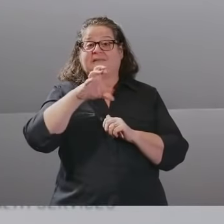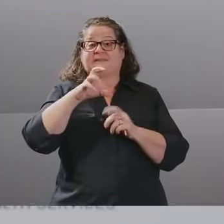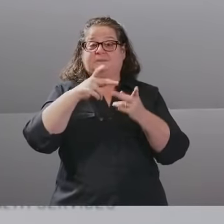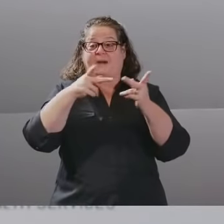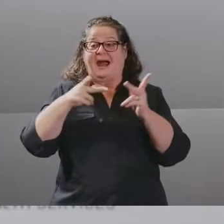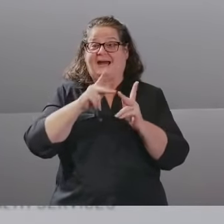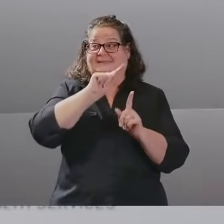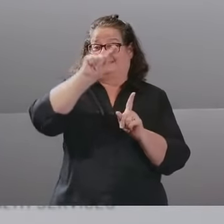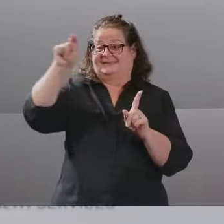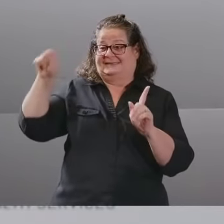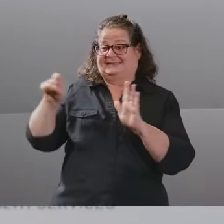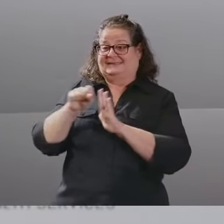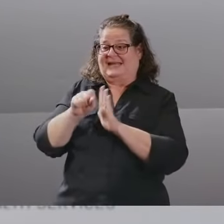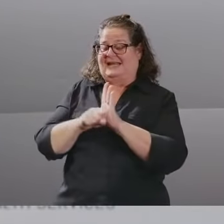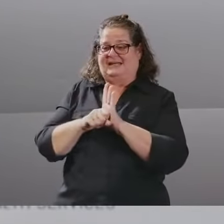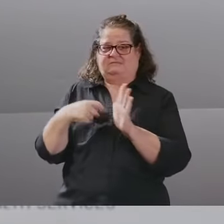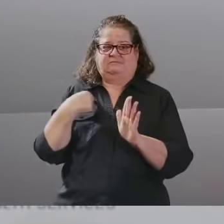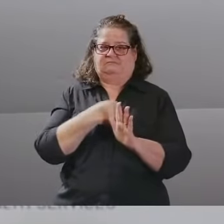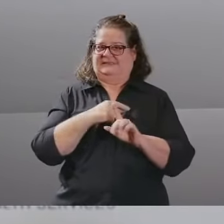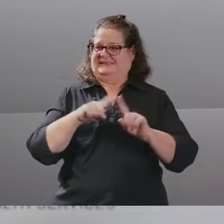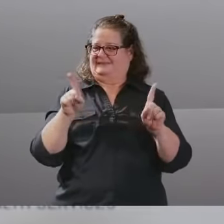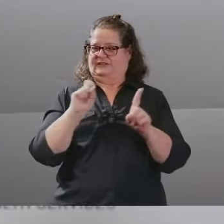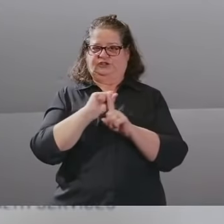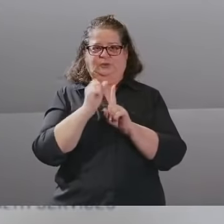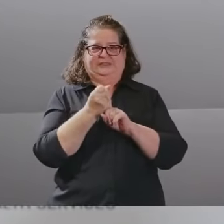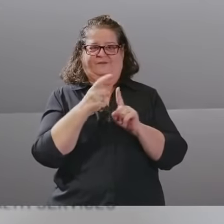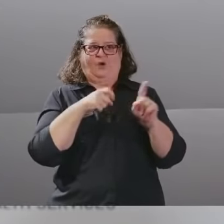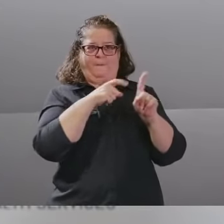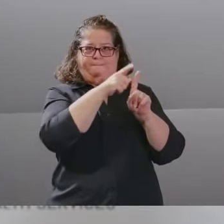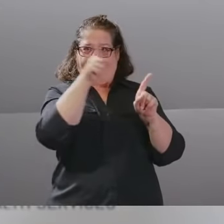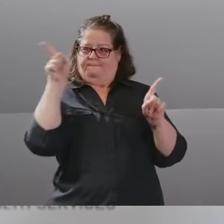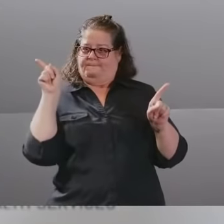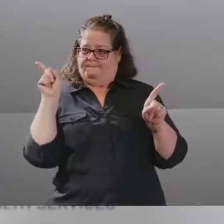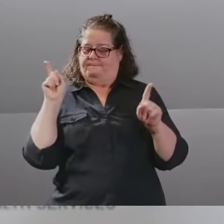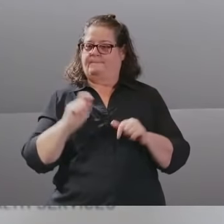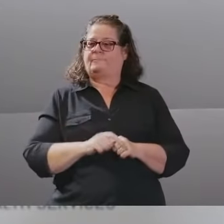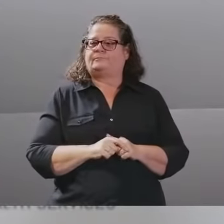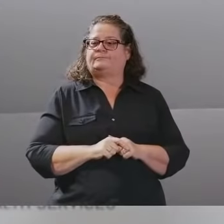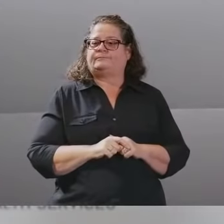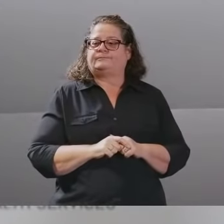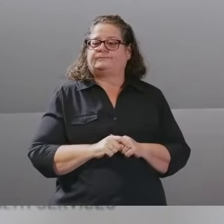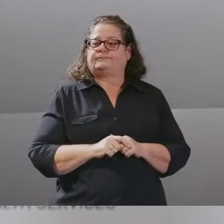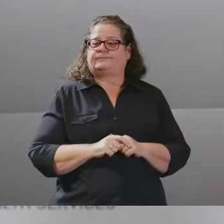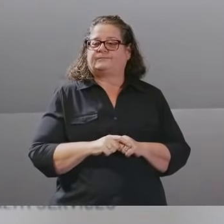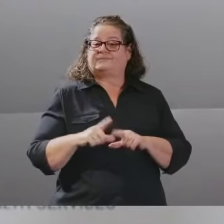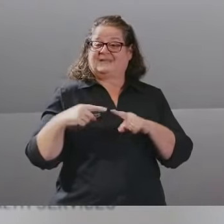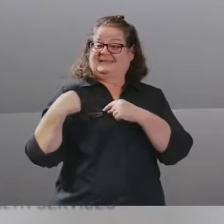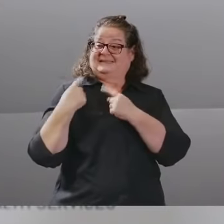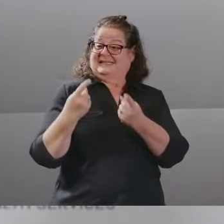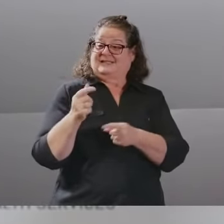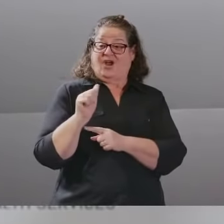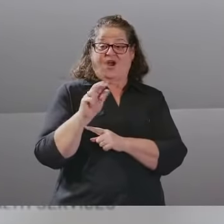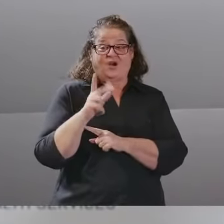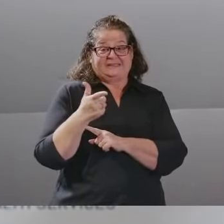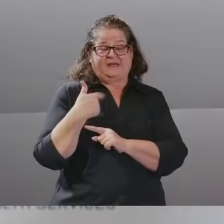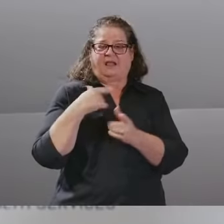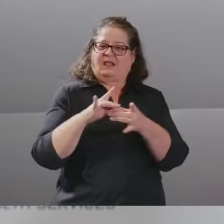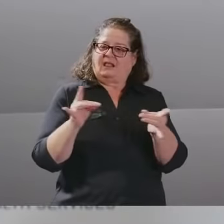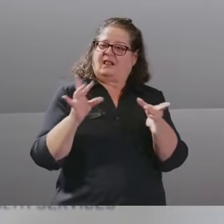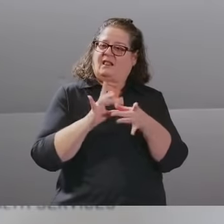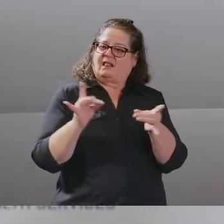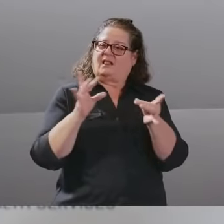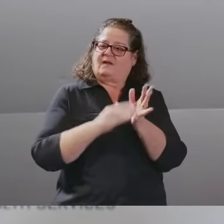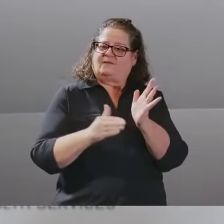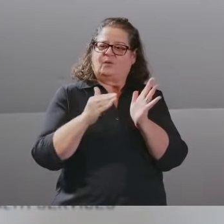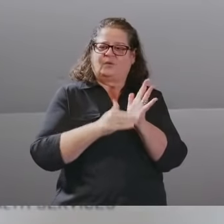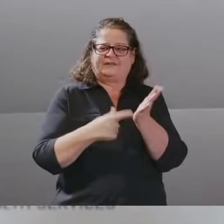today. What we're anticipating is, just like we've been talking since August, why we put such a focus on the fall